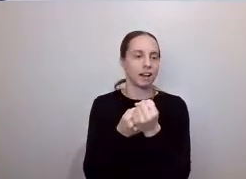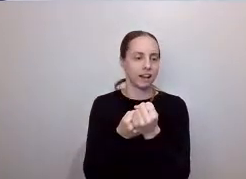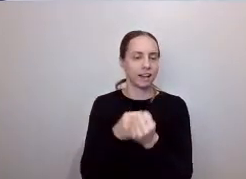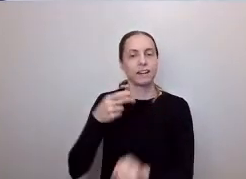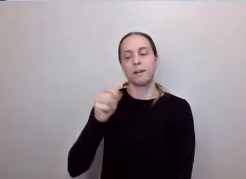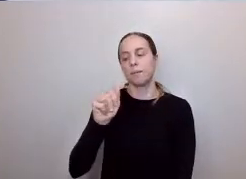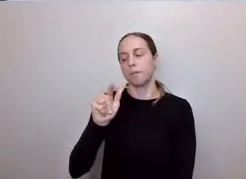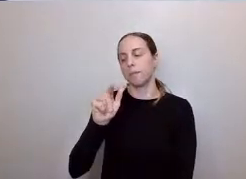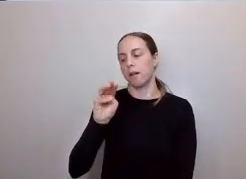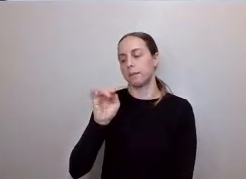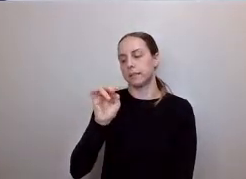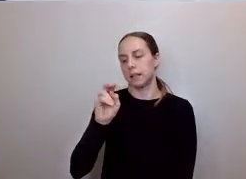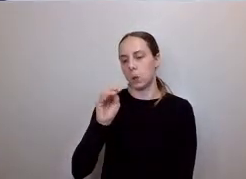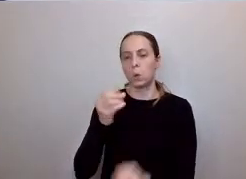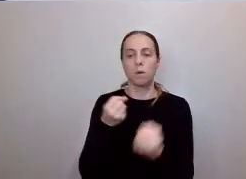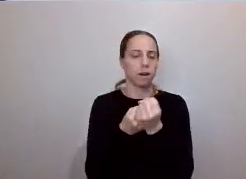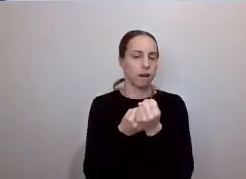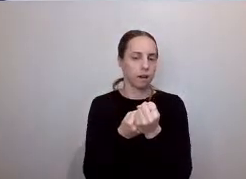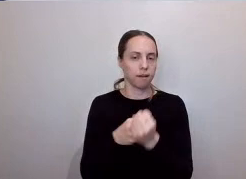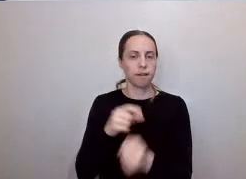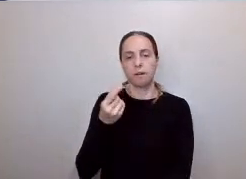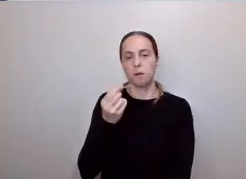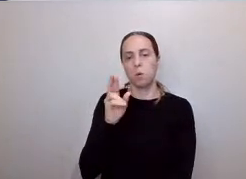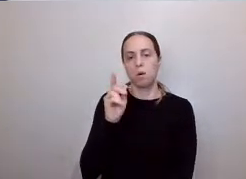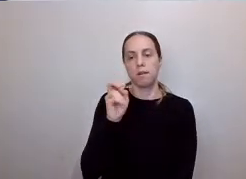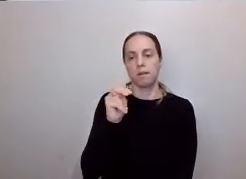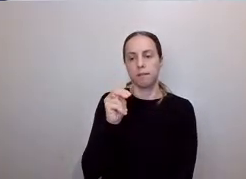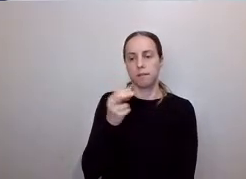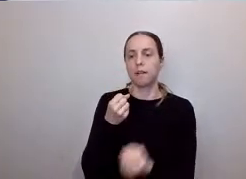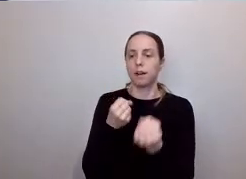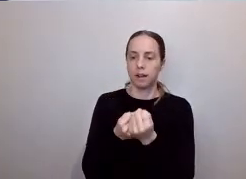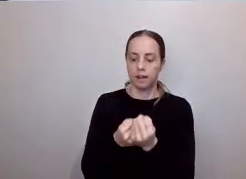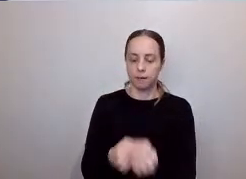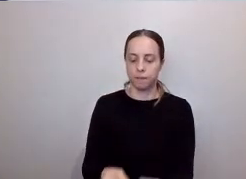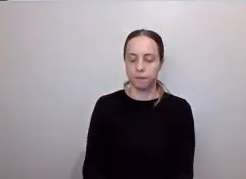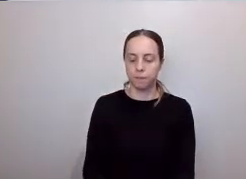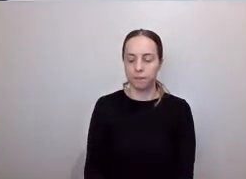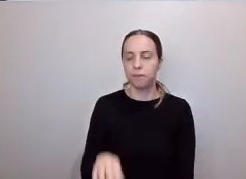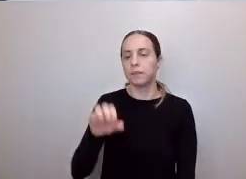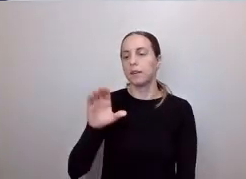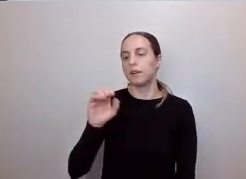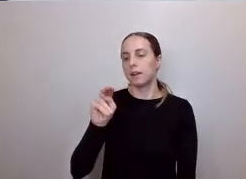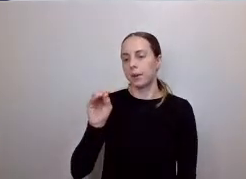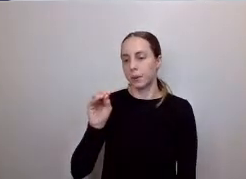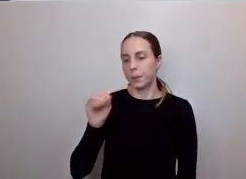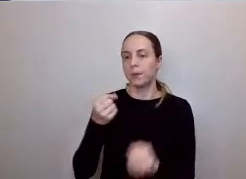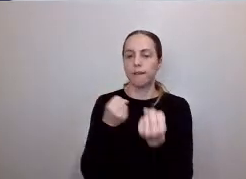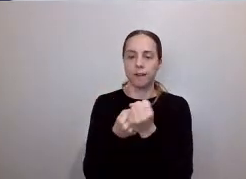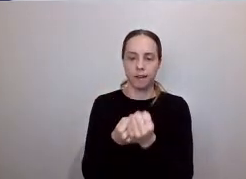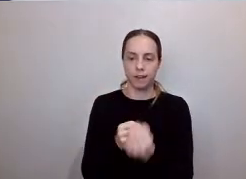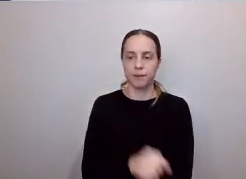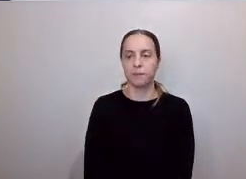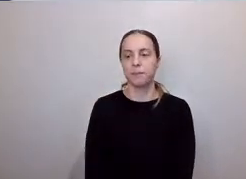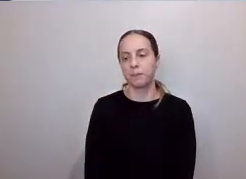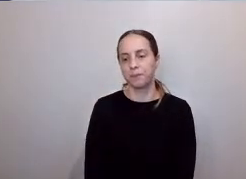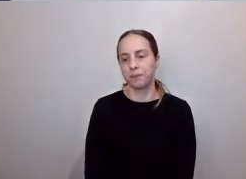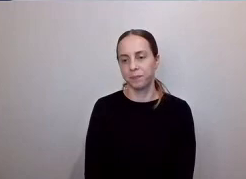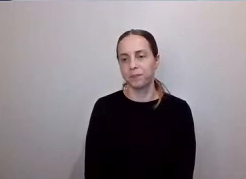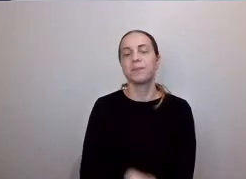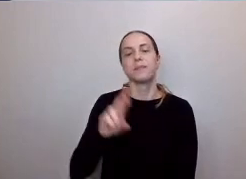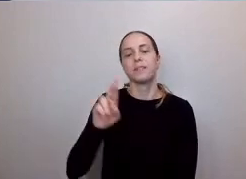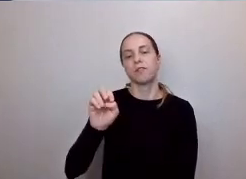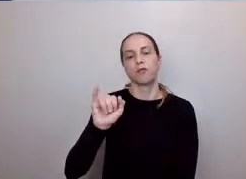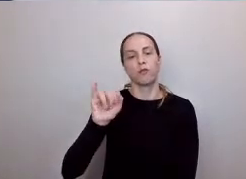Aye. Councilmember Gordon. Aye. Councilmember Cano. Aye. Councilmember Reich.